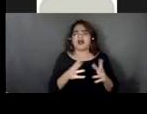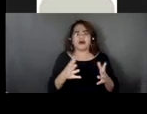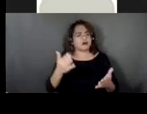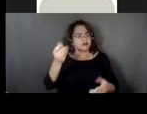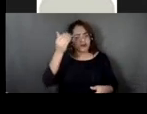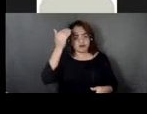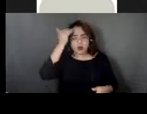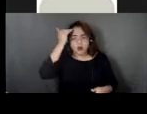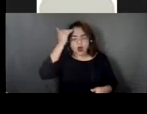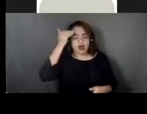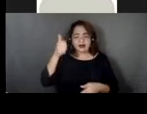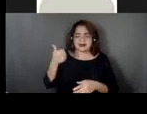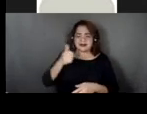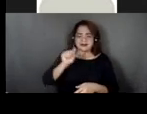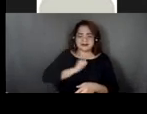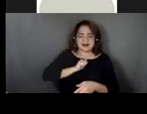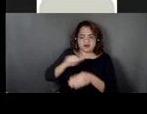program.